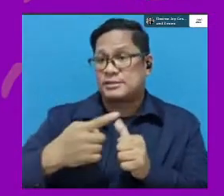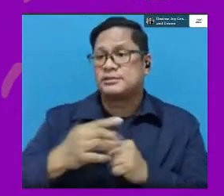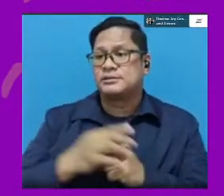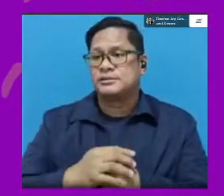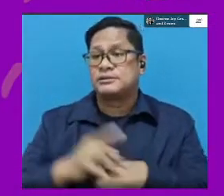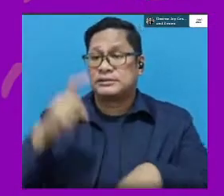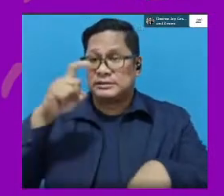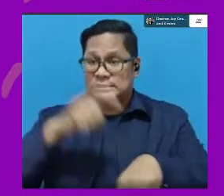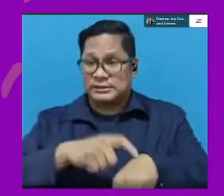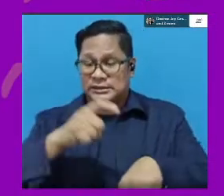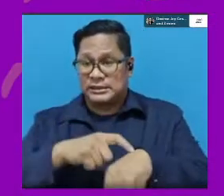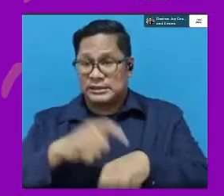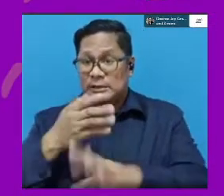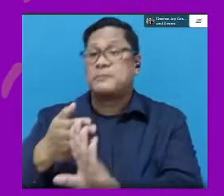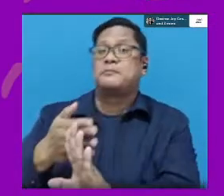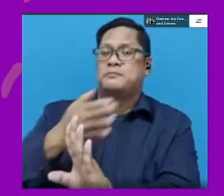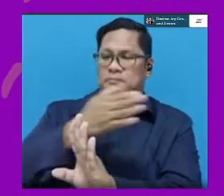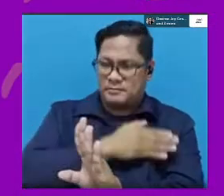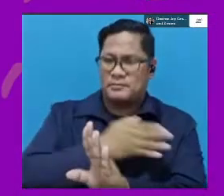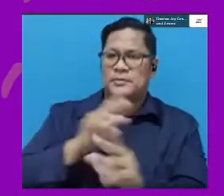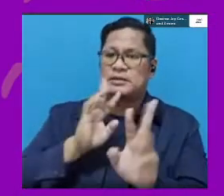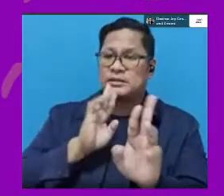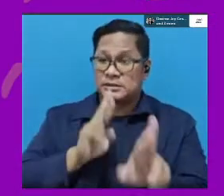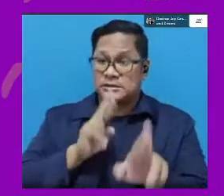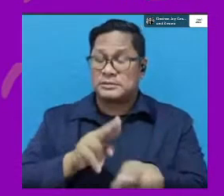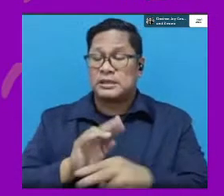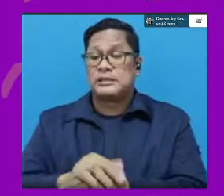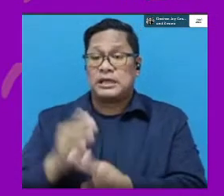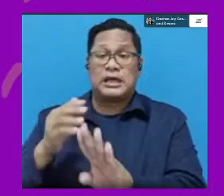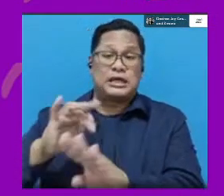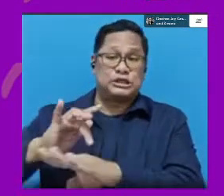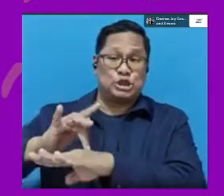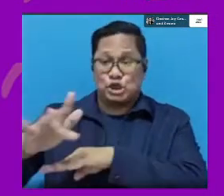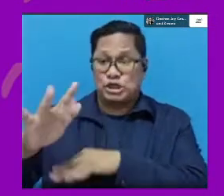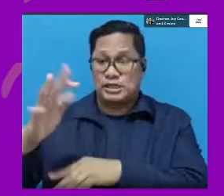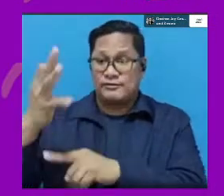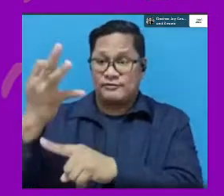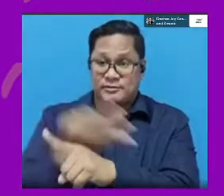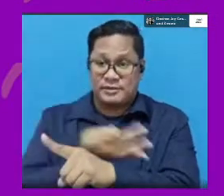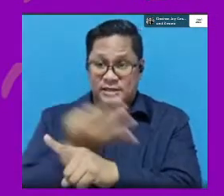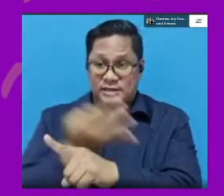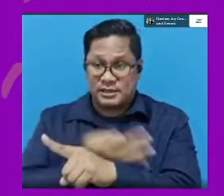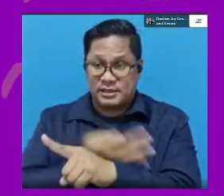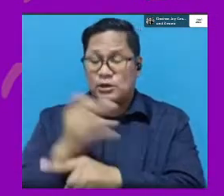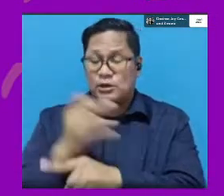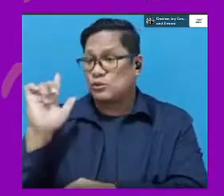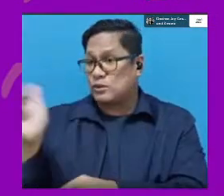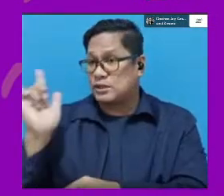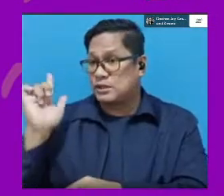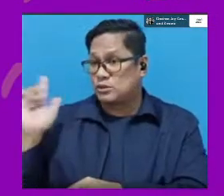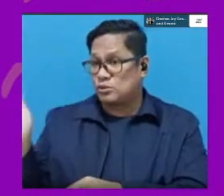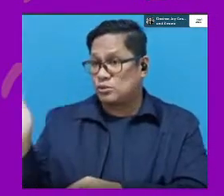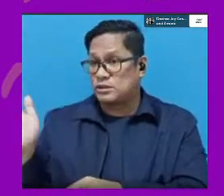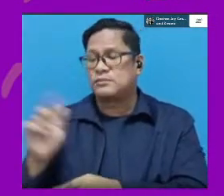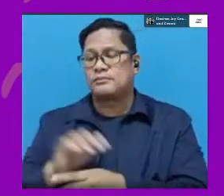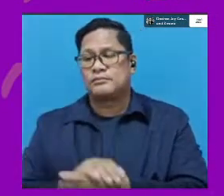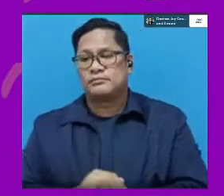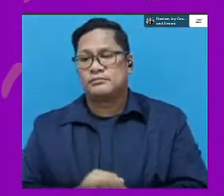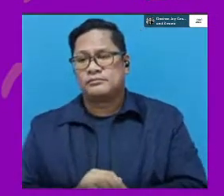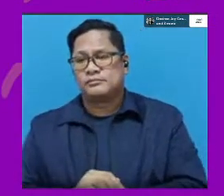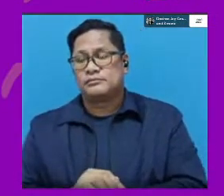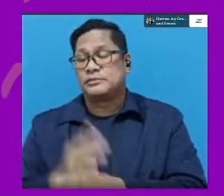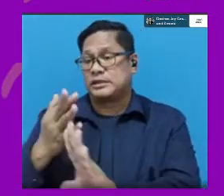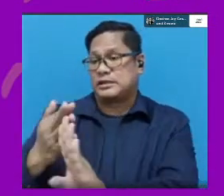and preemptive response. As early as February of 2020, even